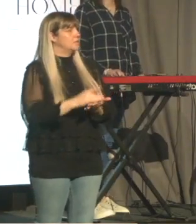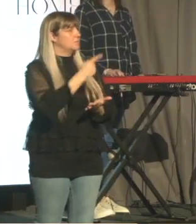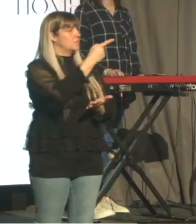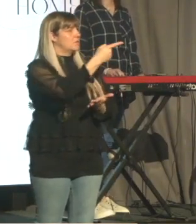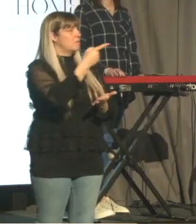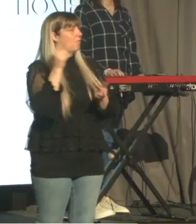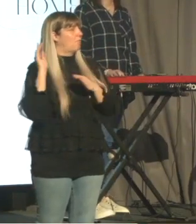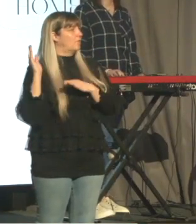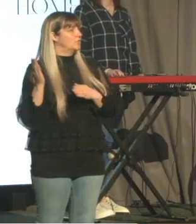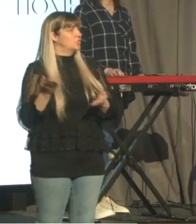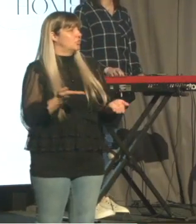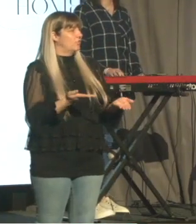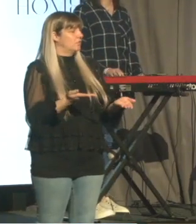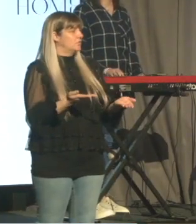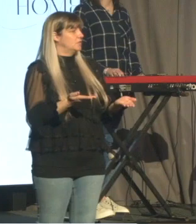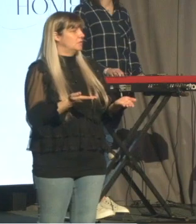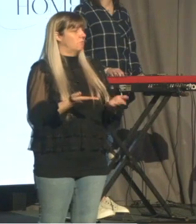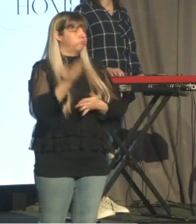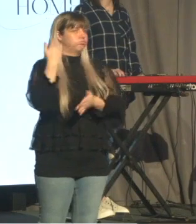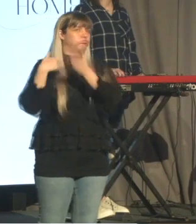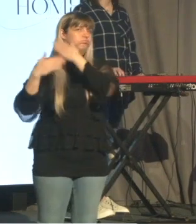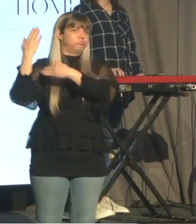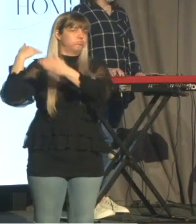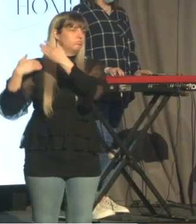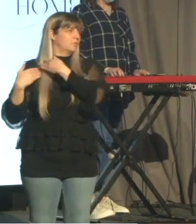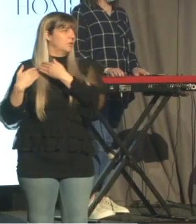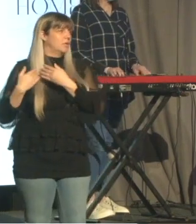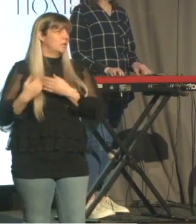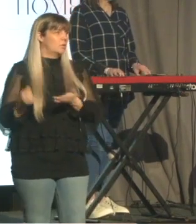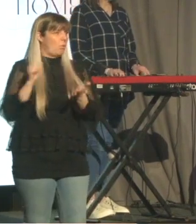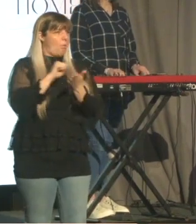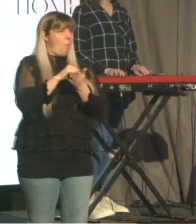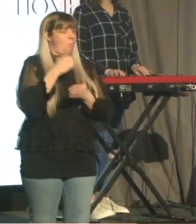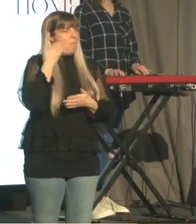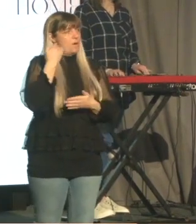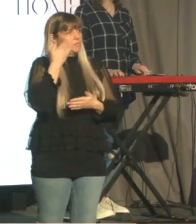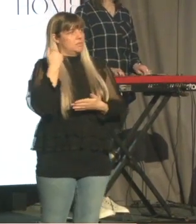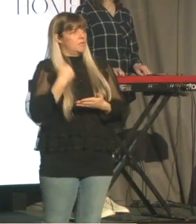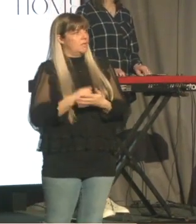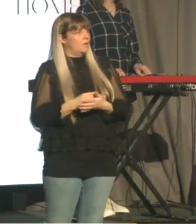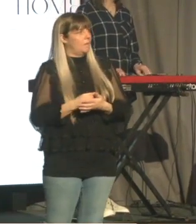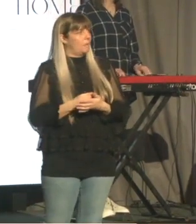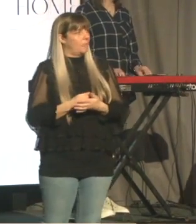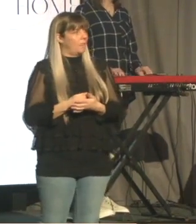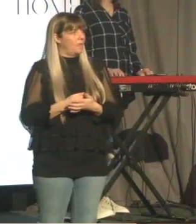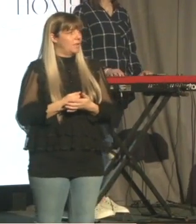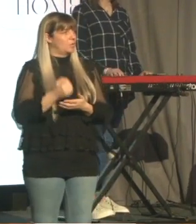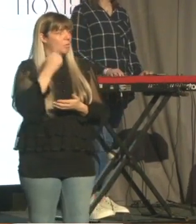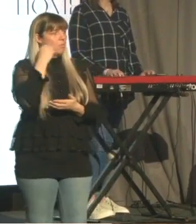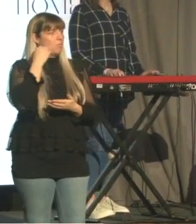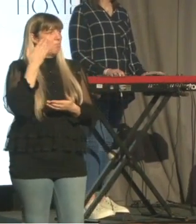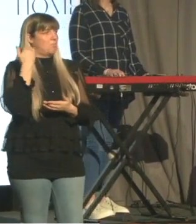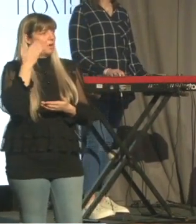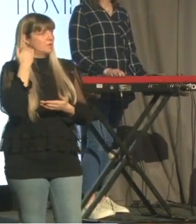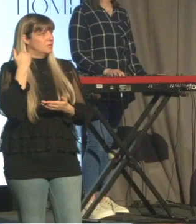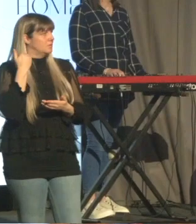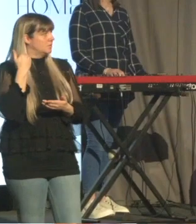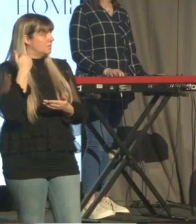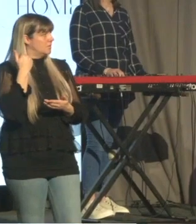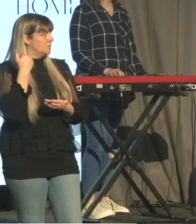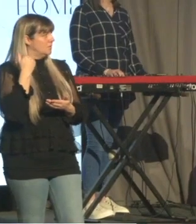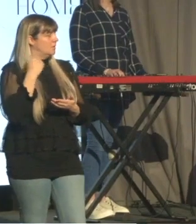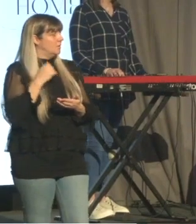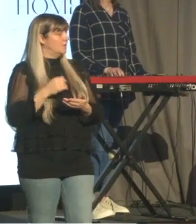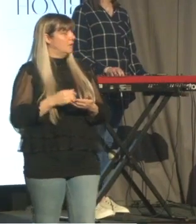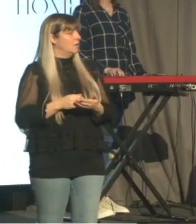way before Christmas, and he's just home recently from a tour with the forces, and he's just home recently. He's missed Rhonda and the girls for months now.